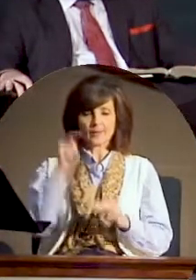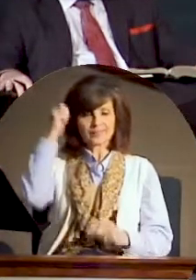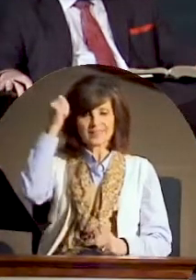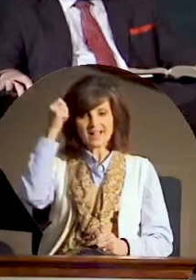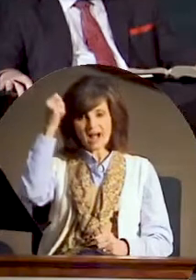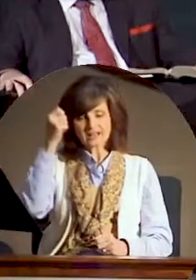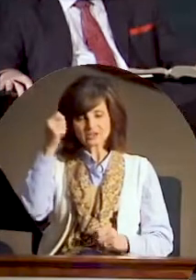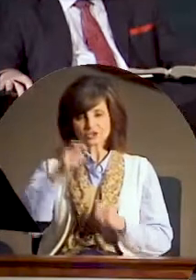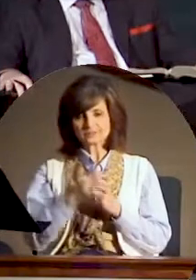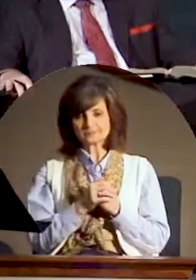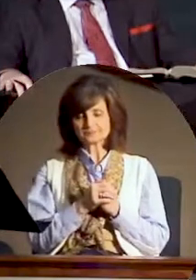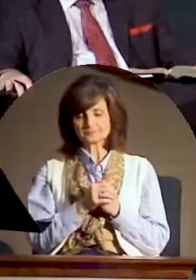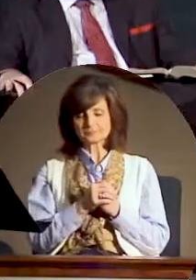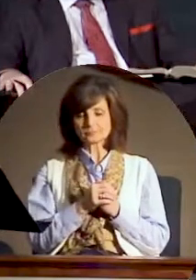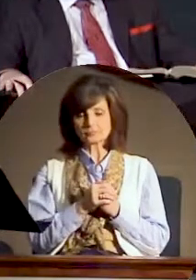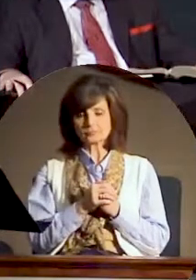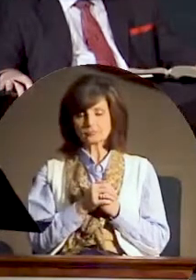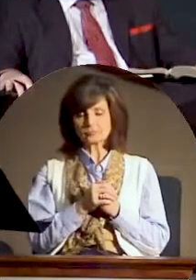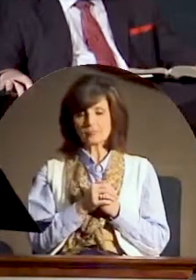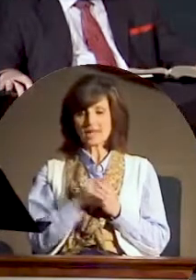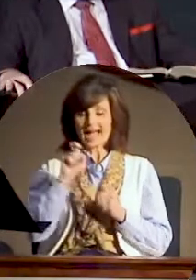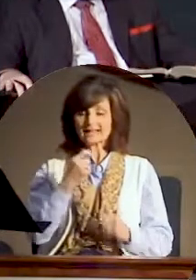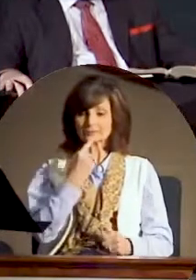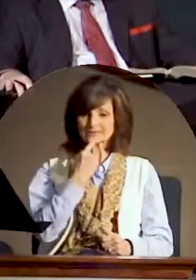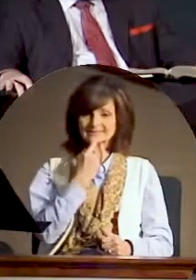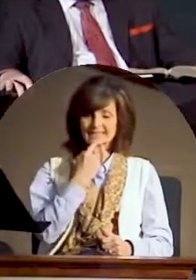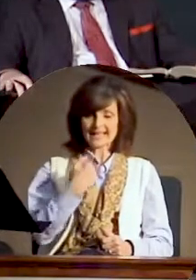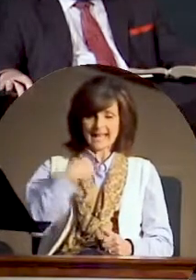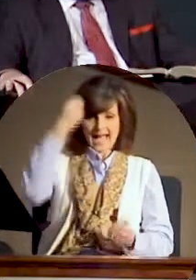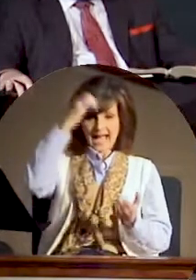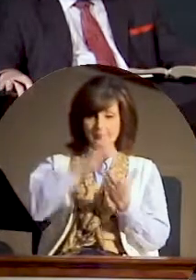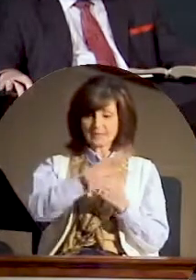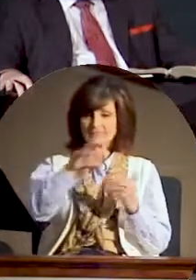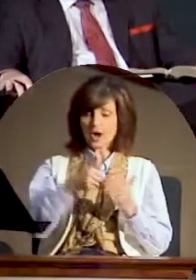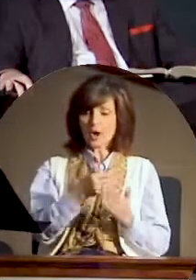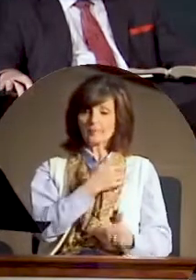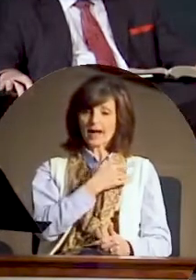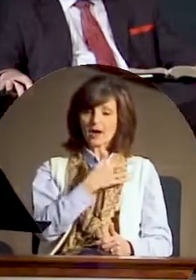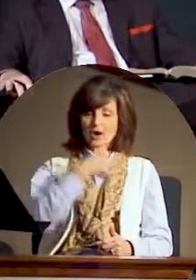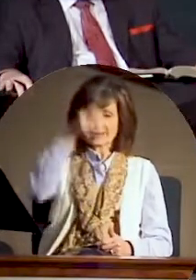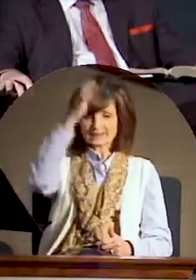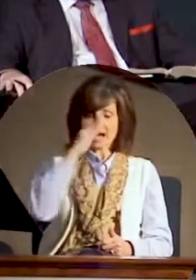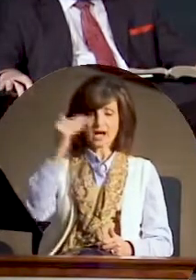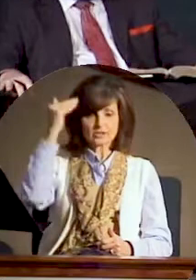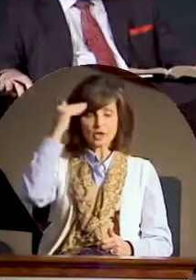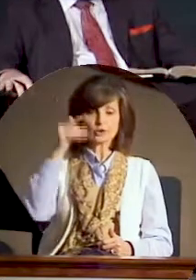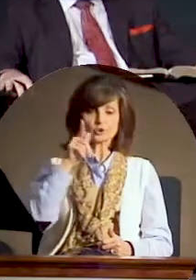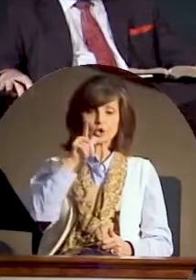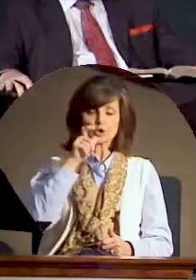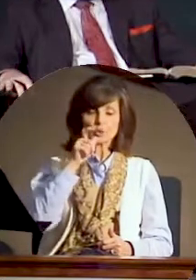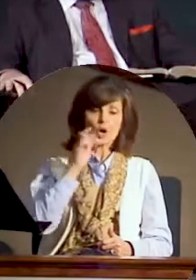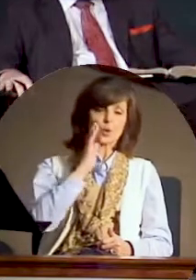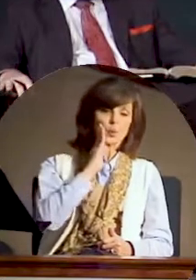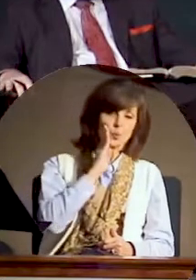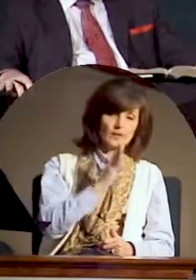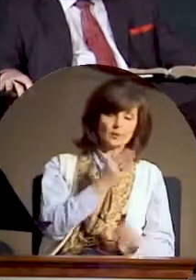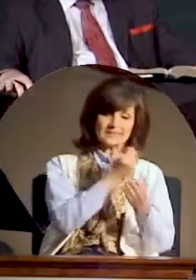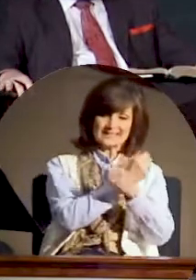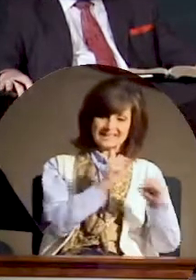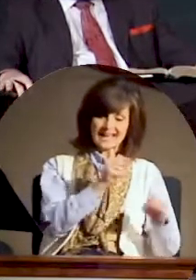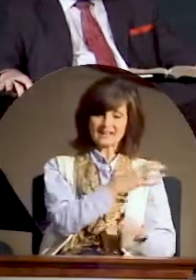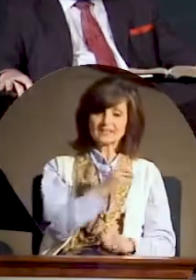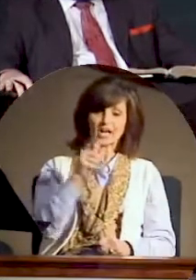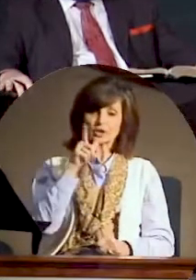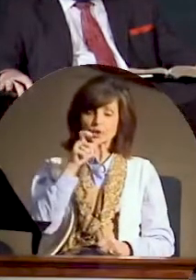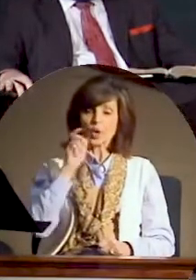or Calvinism. Now, I've got to tell you right up front, I believe with all my heart that God knows who will and will not be saved. But